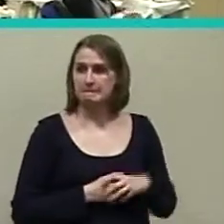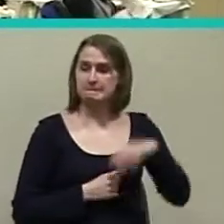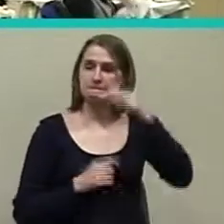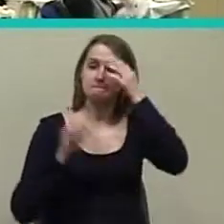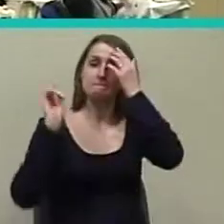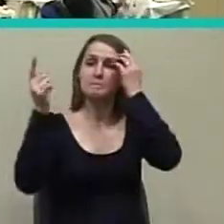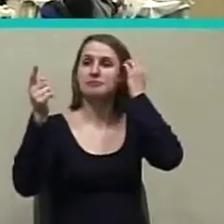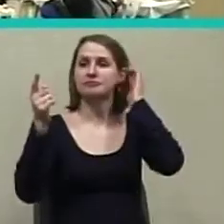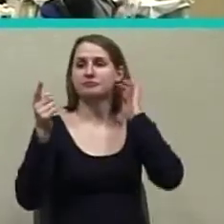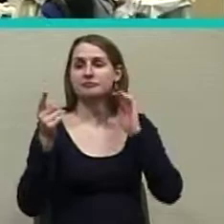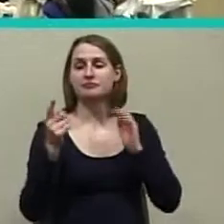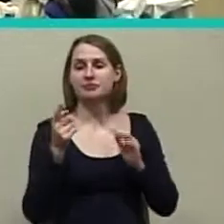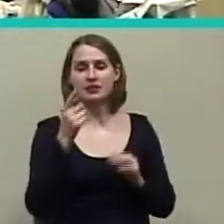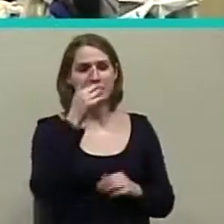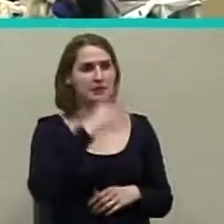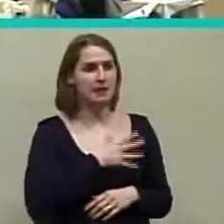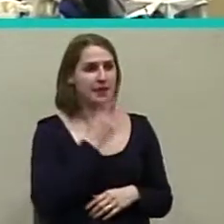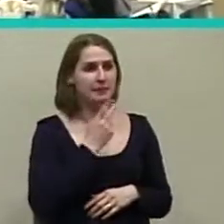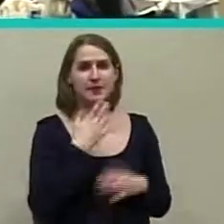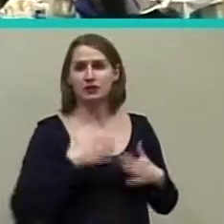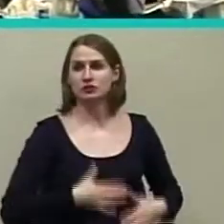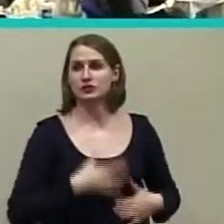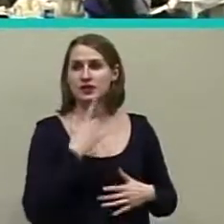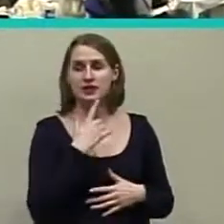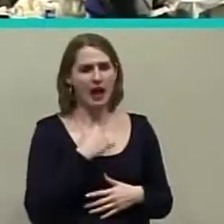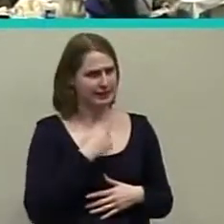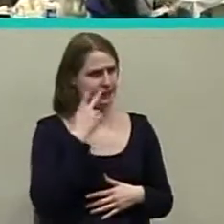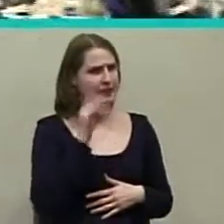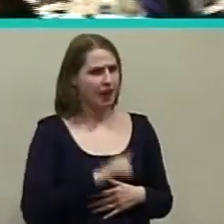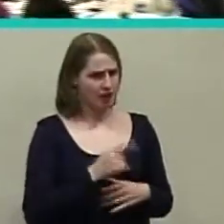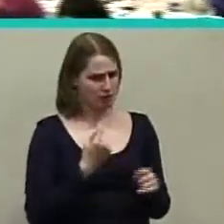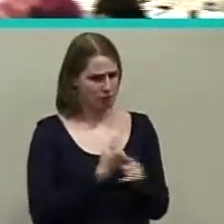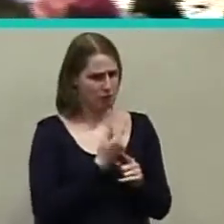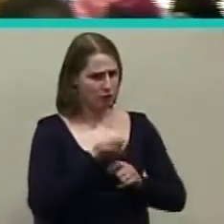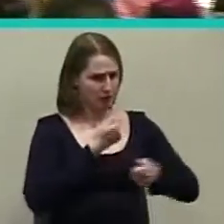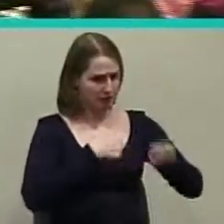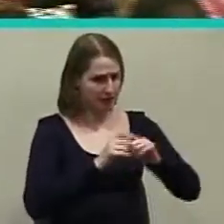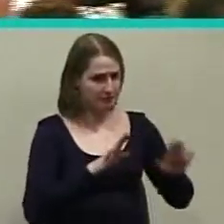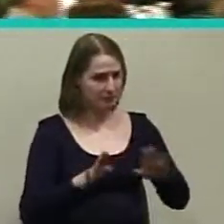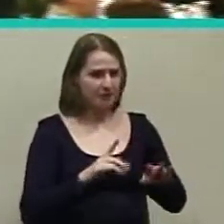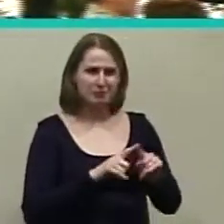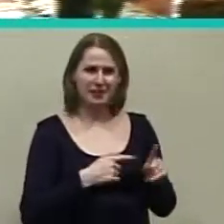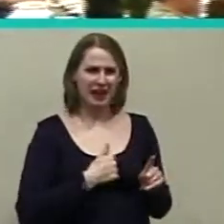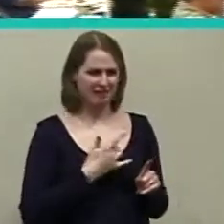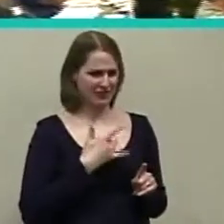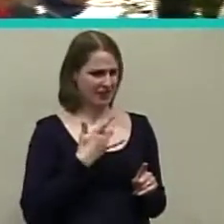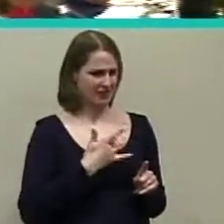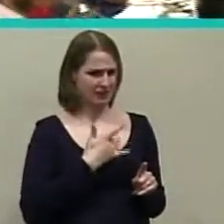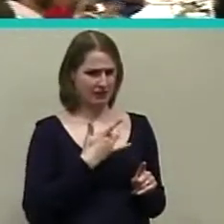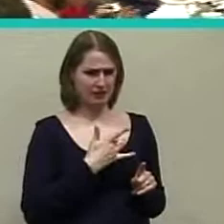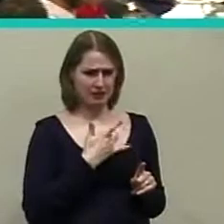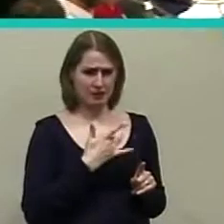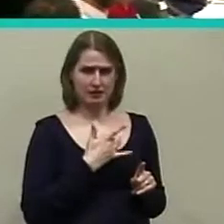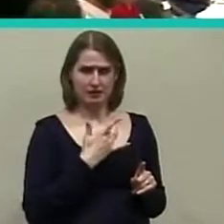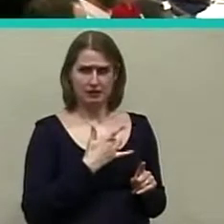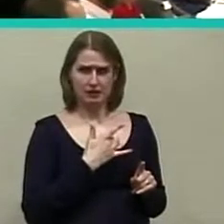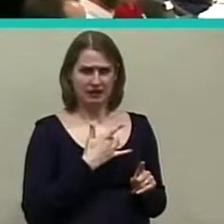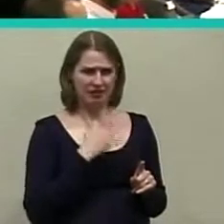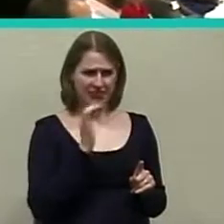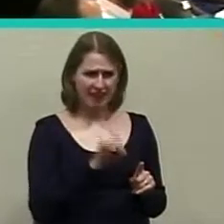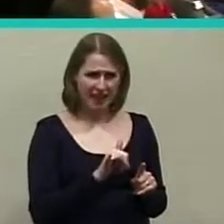I see those as perfectly appropriate replacement behaviors. I just wouldn't have classified those as meeting the need of